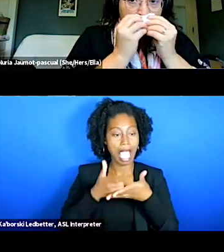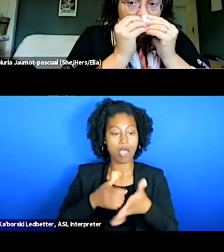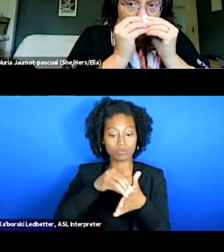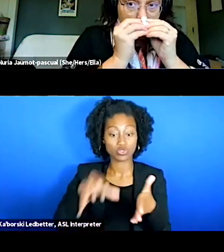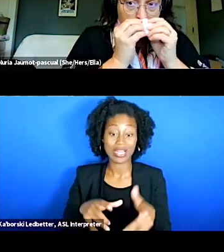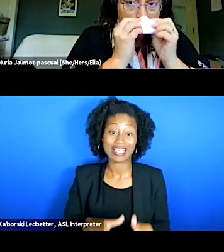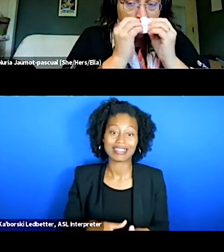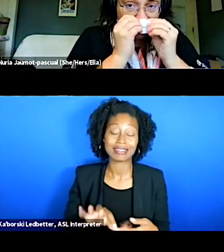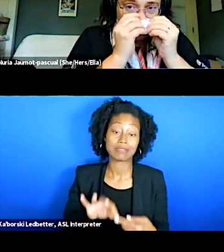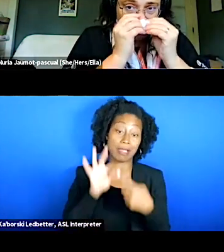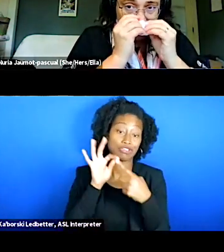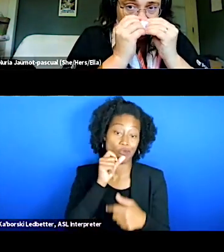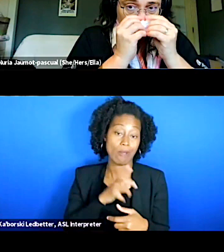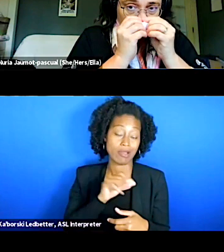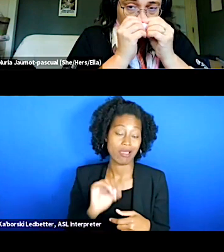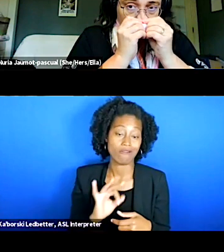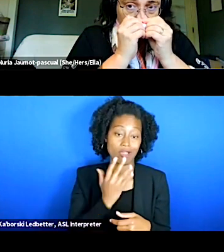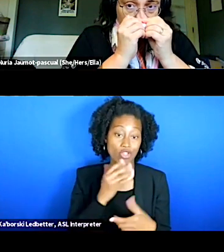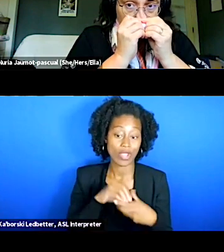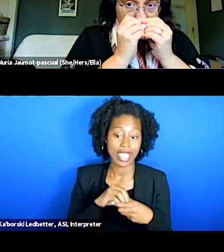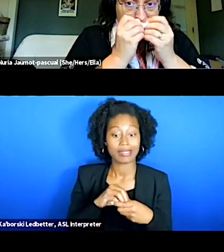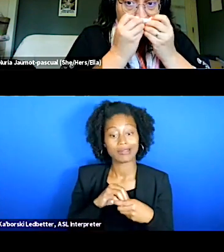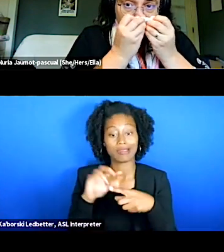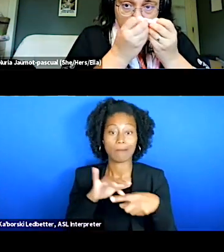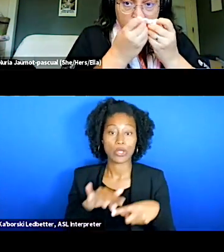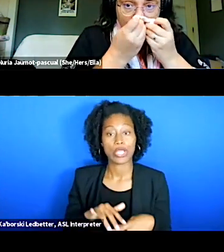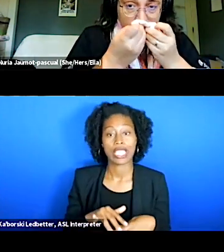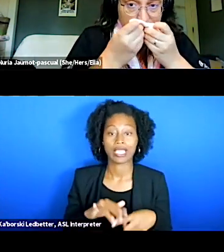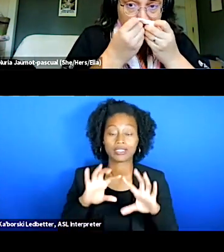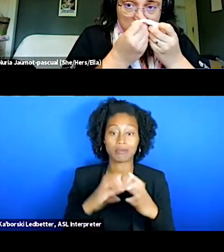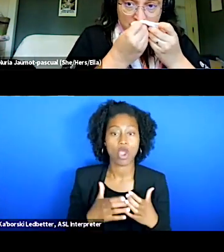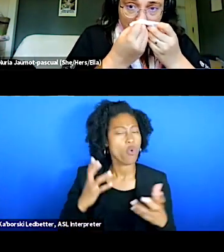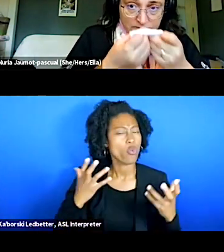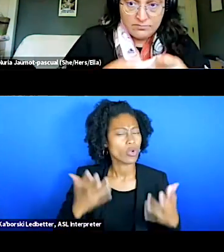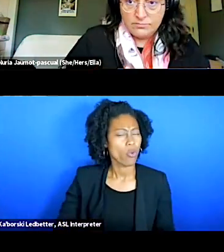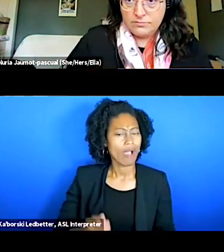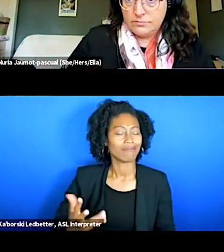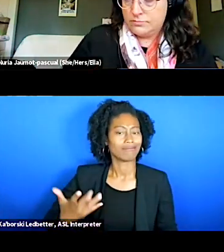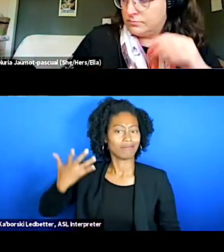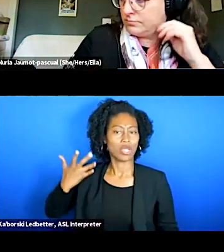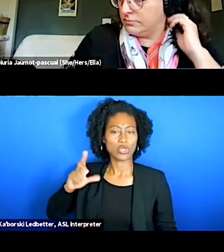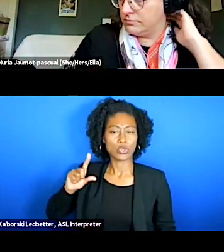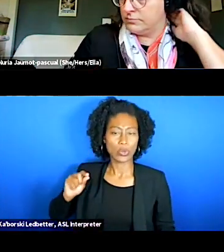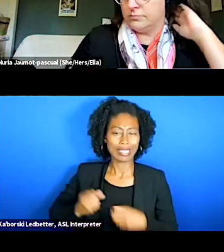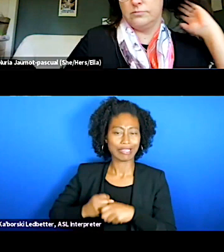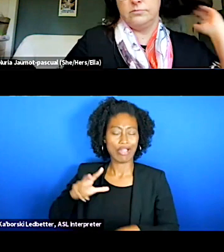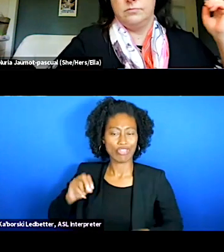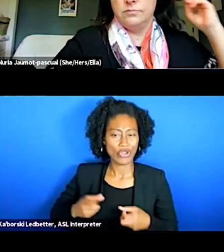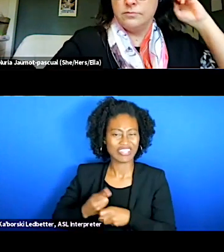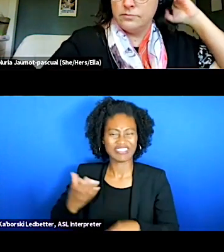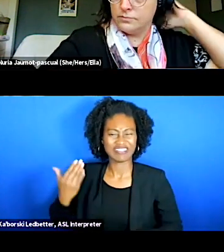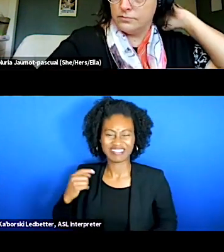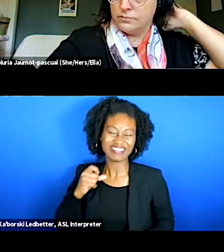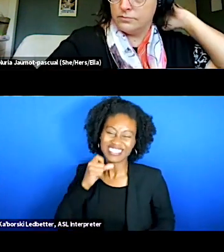color, in computing departments, we don't want to go back 20 or 30 years because it won't be helpful to them. So we go